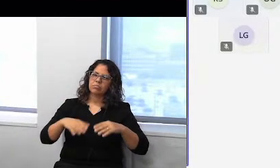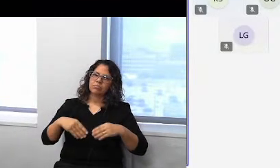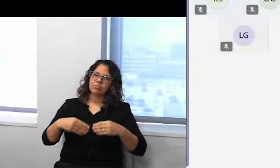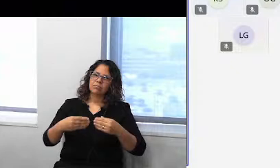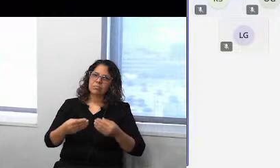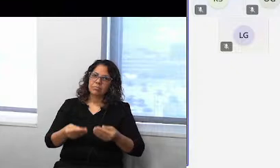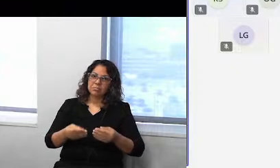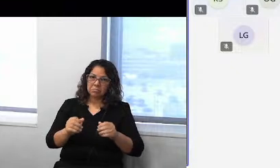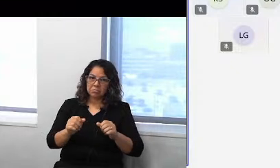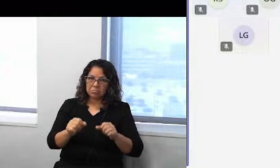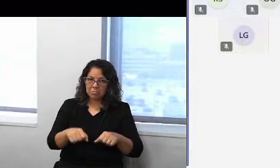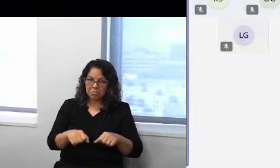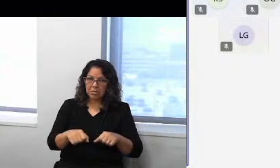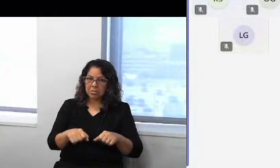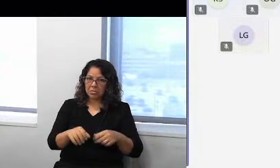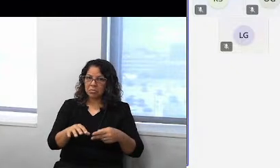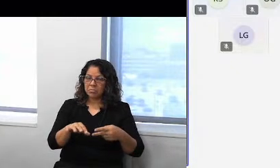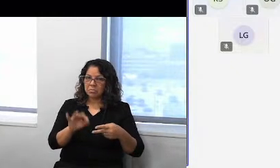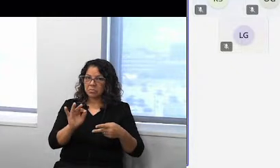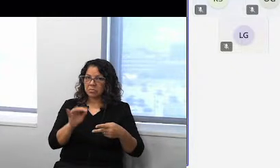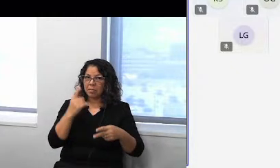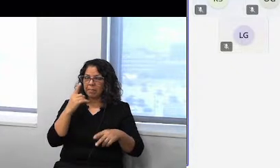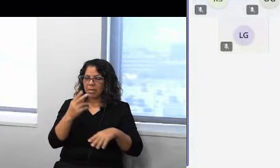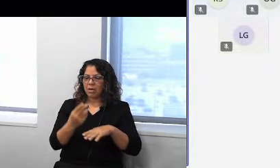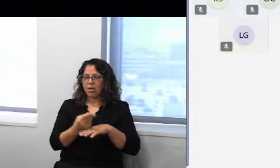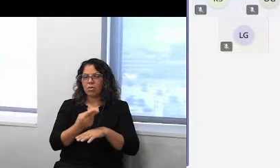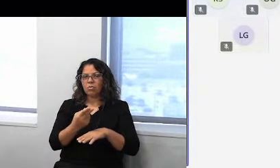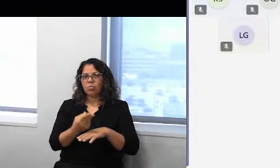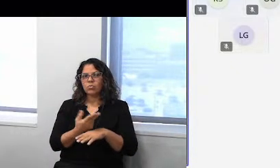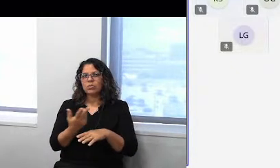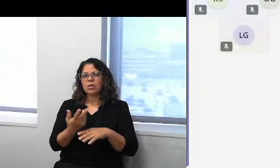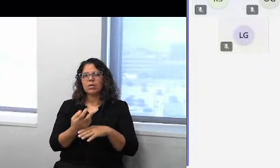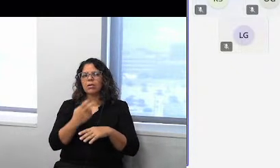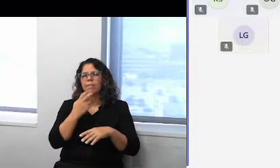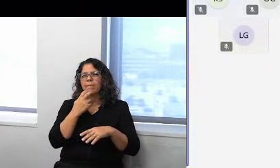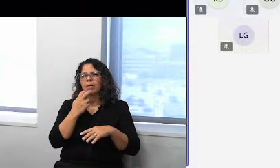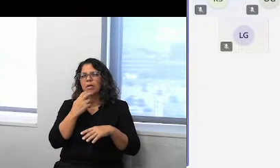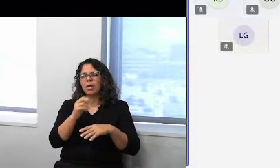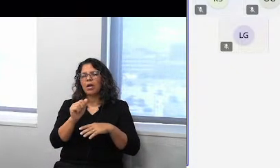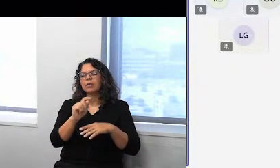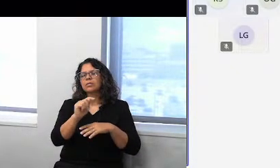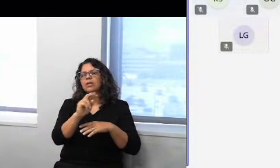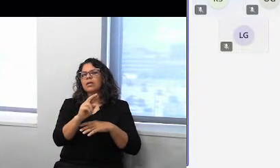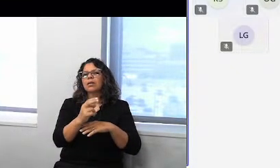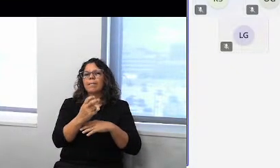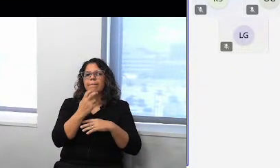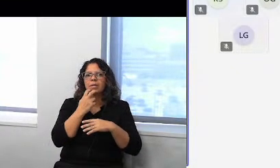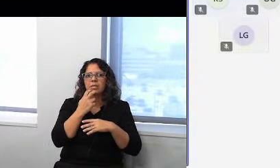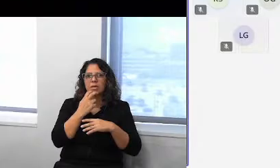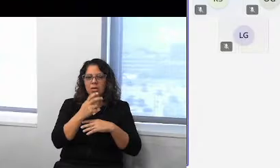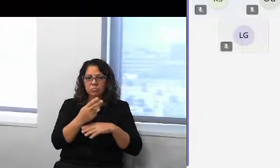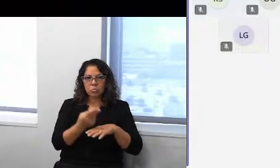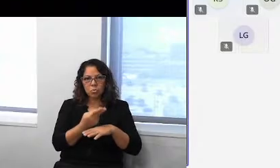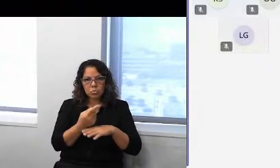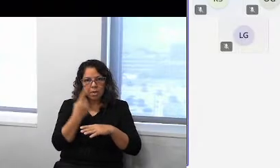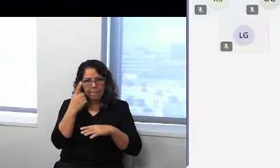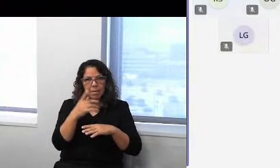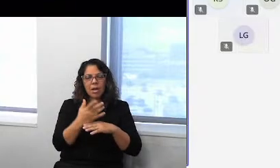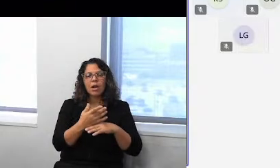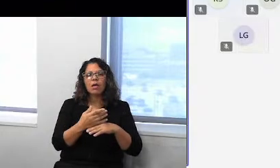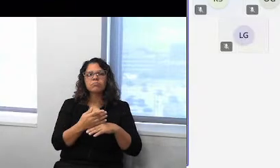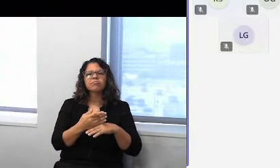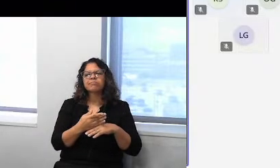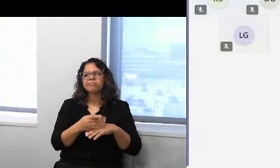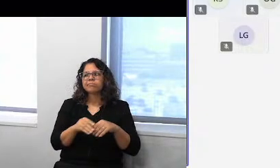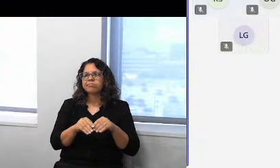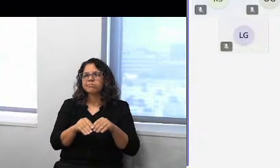batteries, like the ATR batteries, for either frequency or for ramp. I'll say from a technical